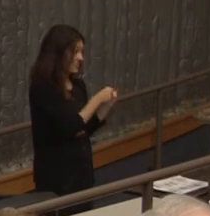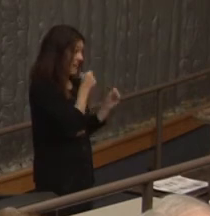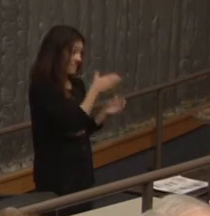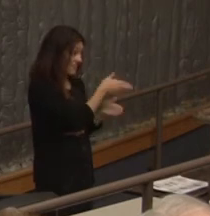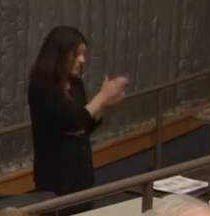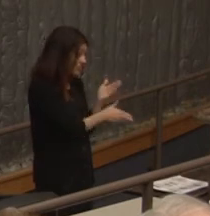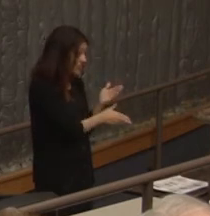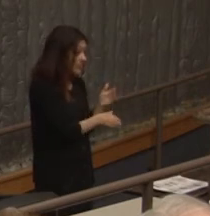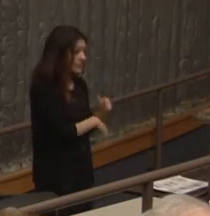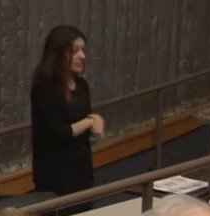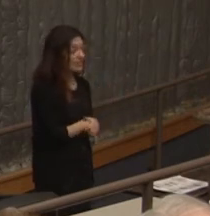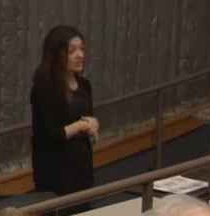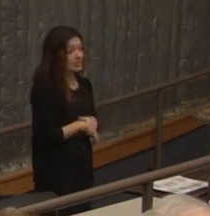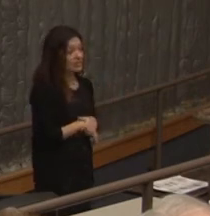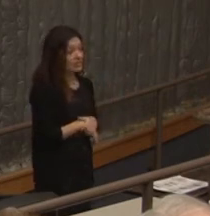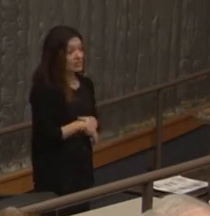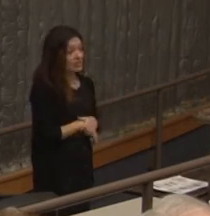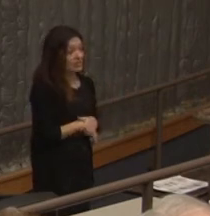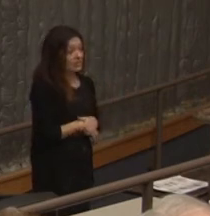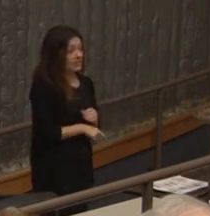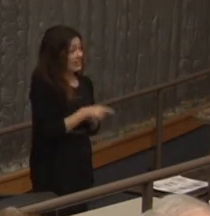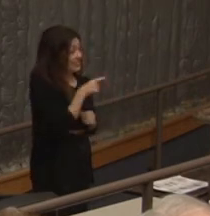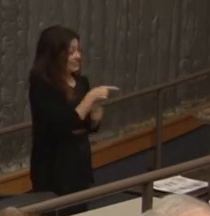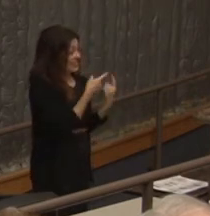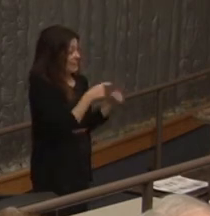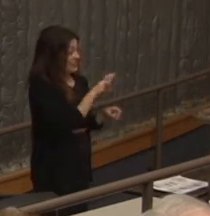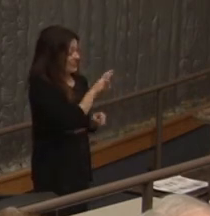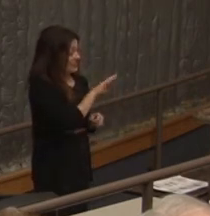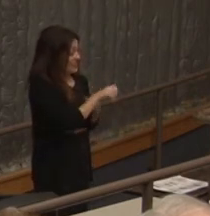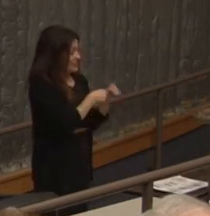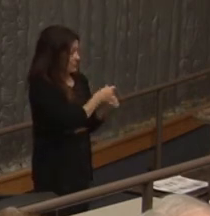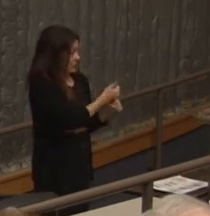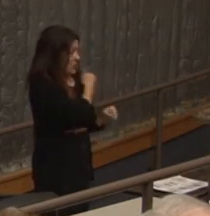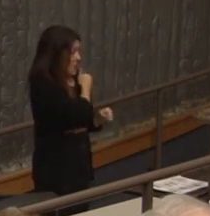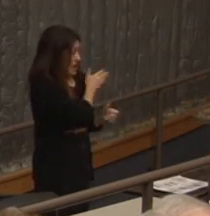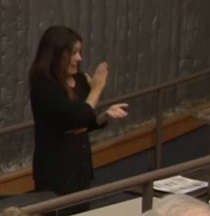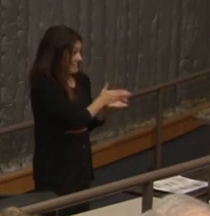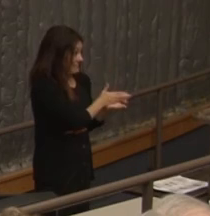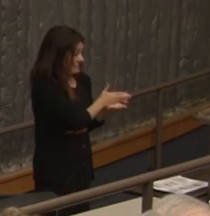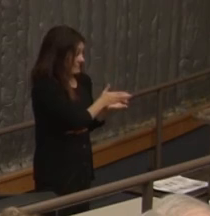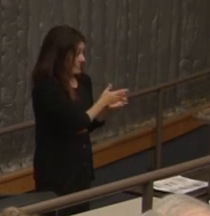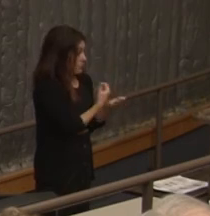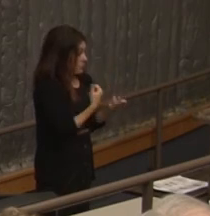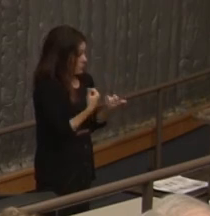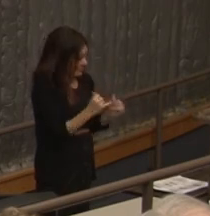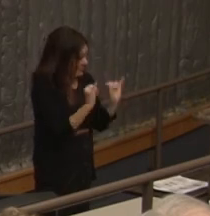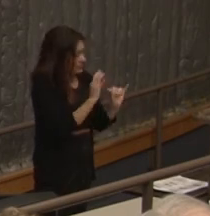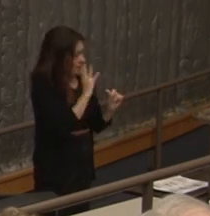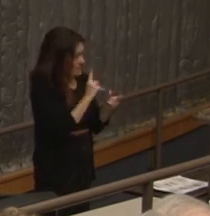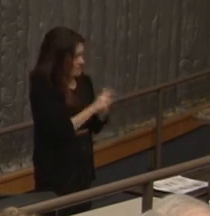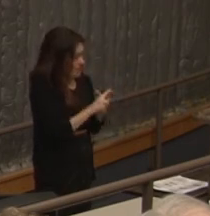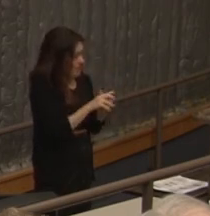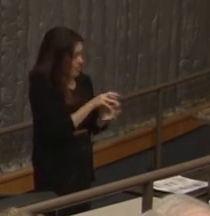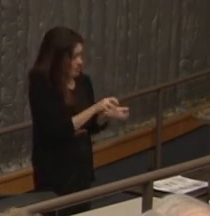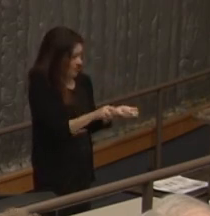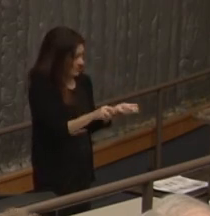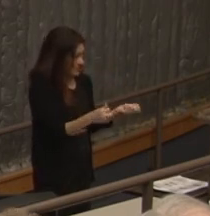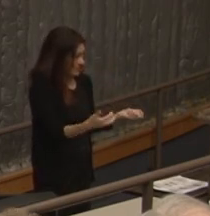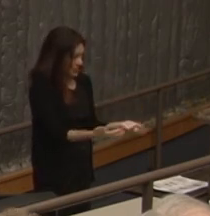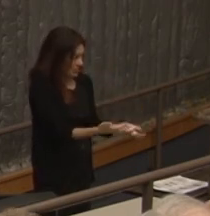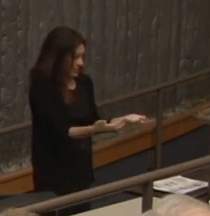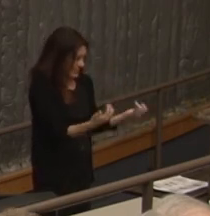The war, World War II ended 75 years ago, and here I am standing in front of you talking about the Holocaust. When we can no longer